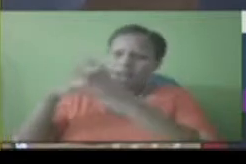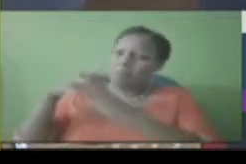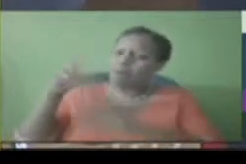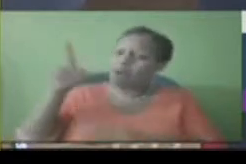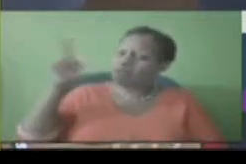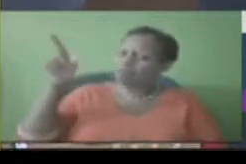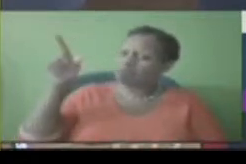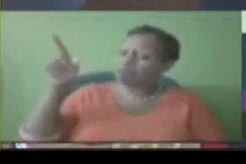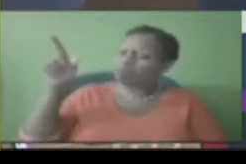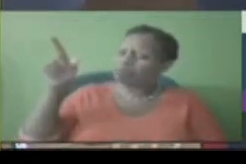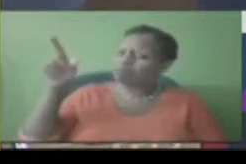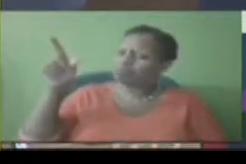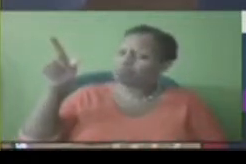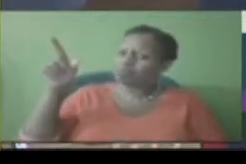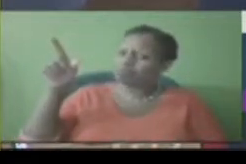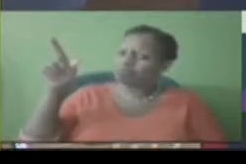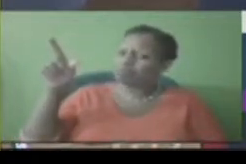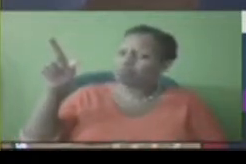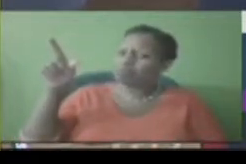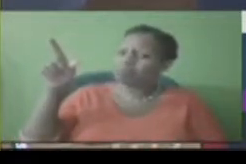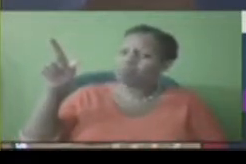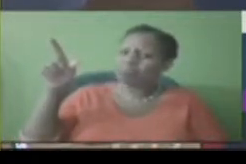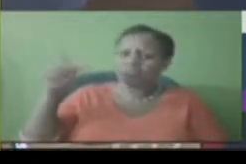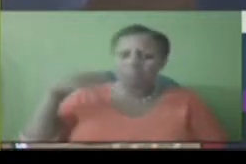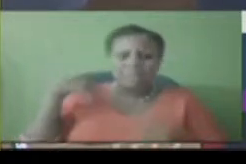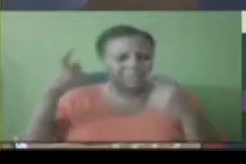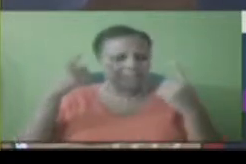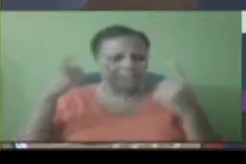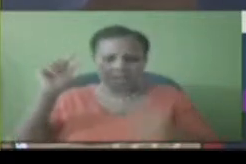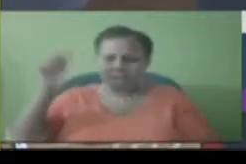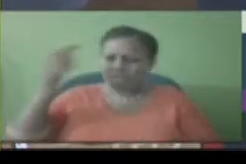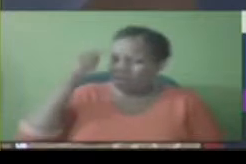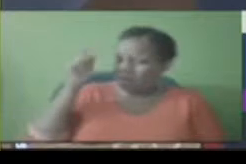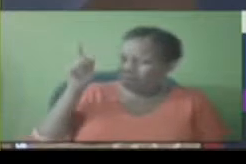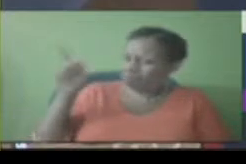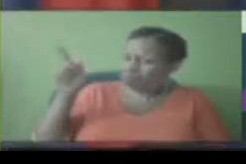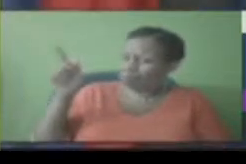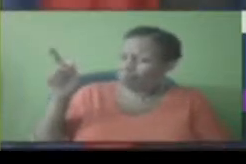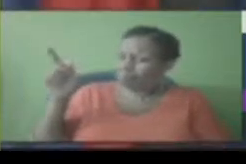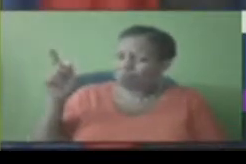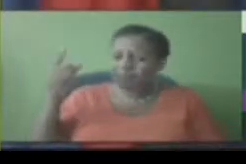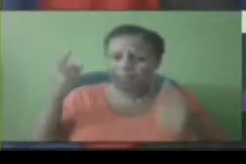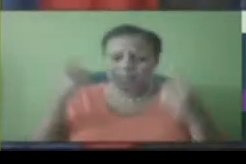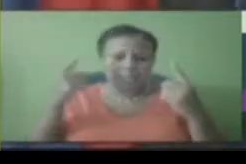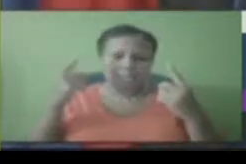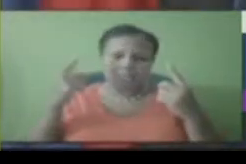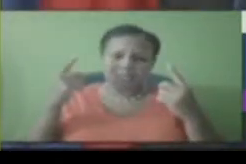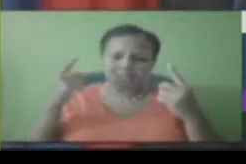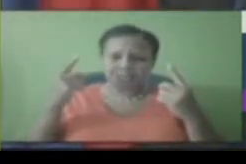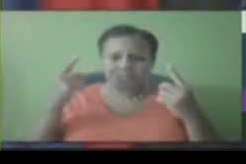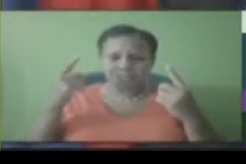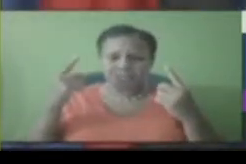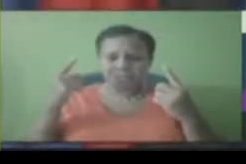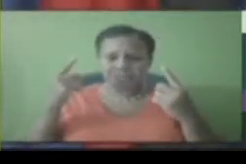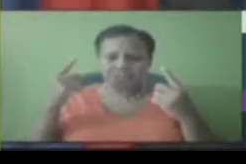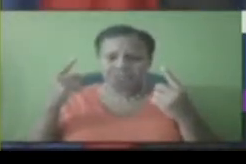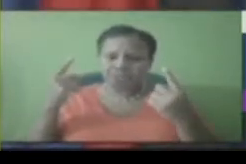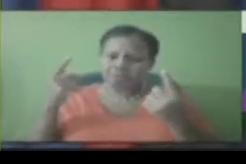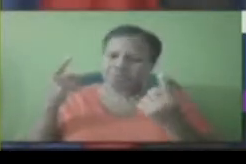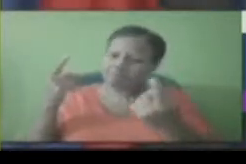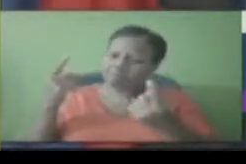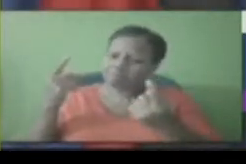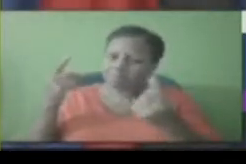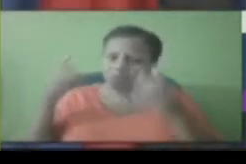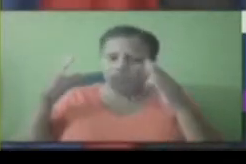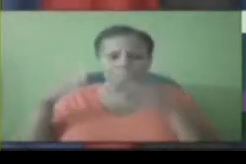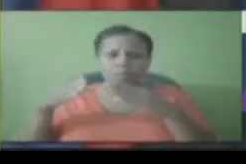supply was not in any way associated with that Baltimore plant? We are not monitoring individual plants. What I do know is